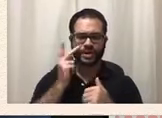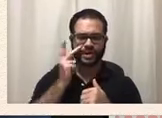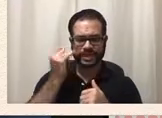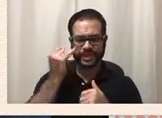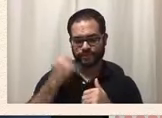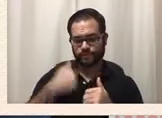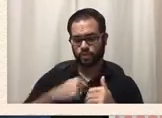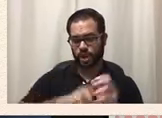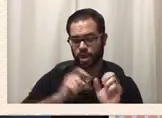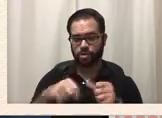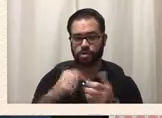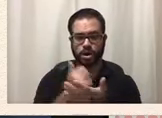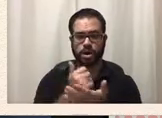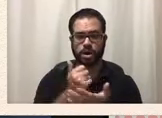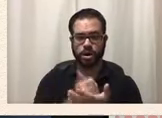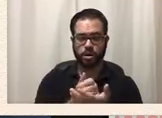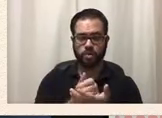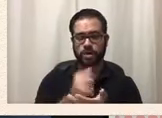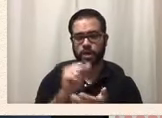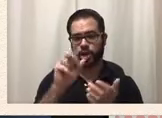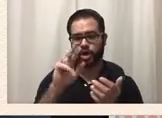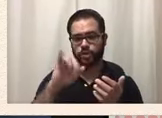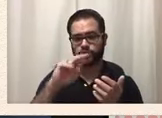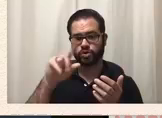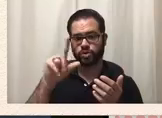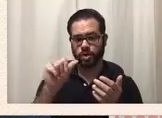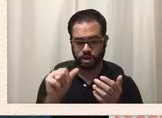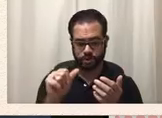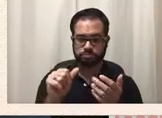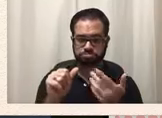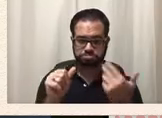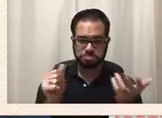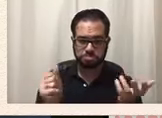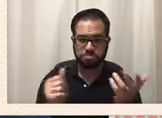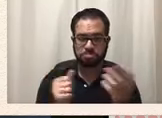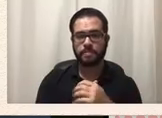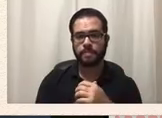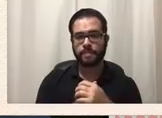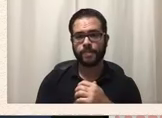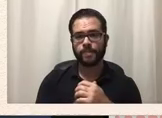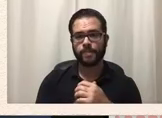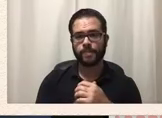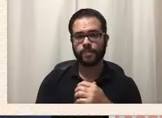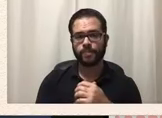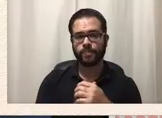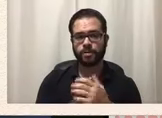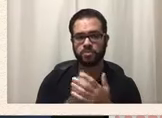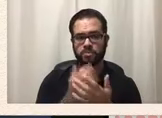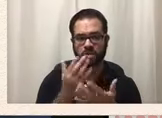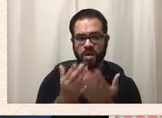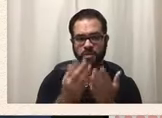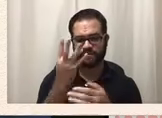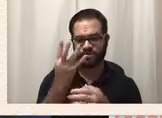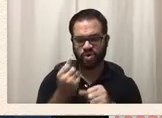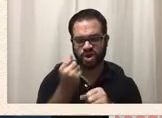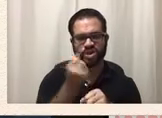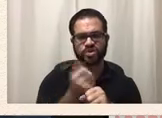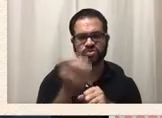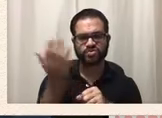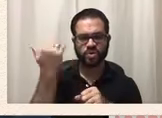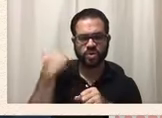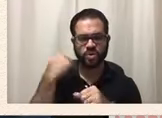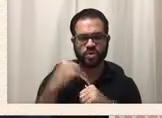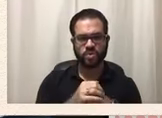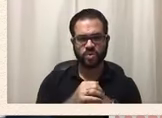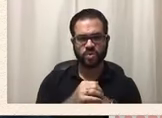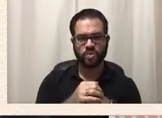help Arizona. And so it's probably been about maybe 4 years ago. He said,